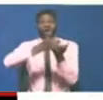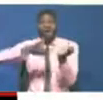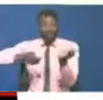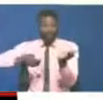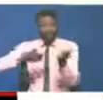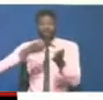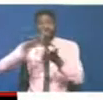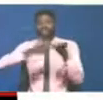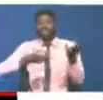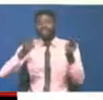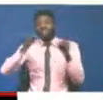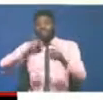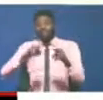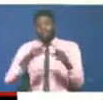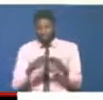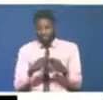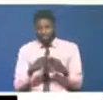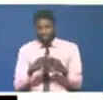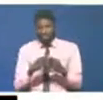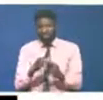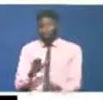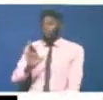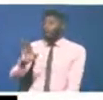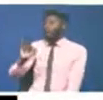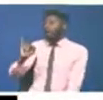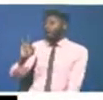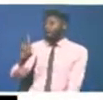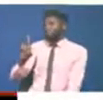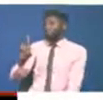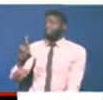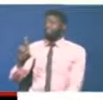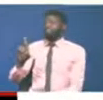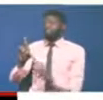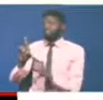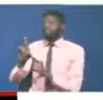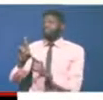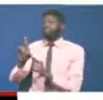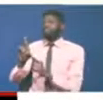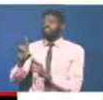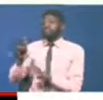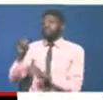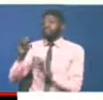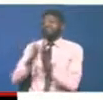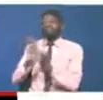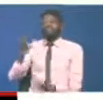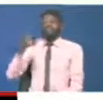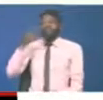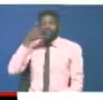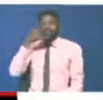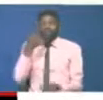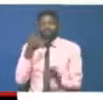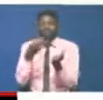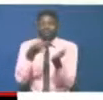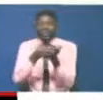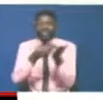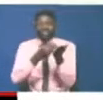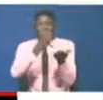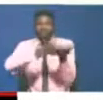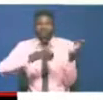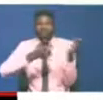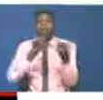happens? I take their identity card and probably the mobile phone to go and withdraw cash and keep some 200